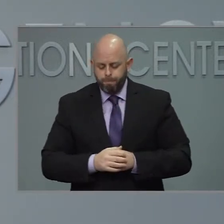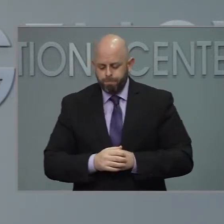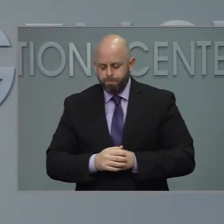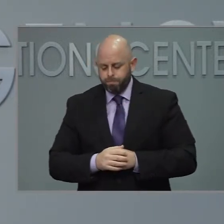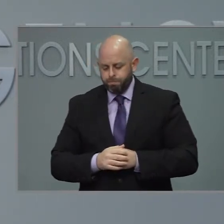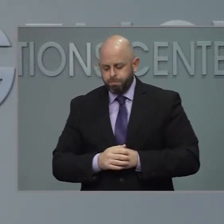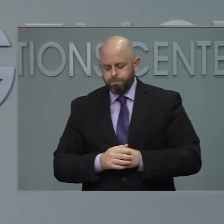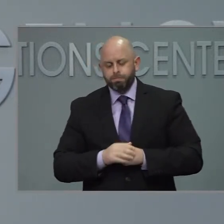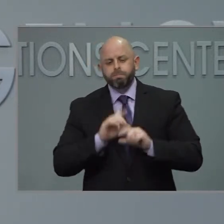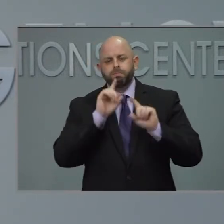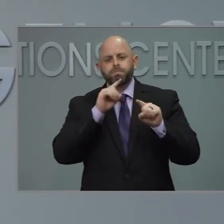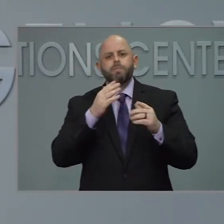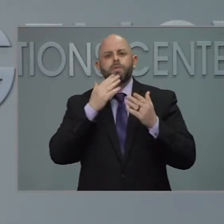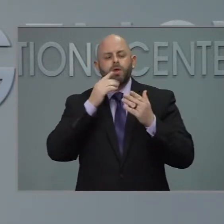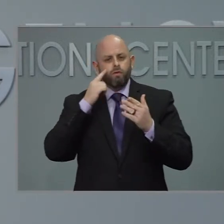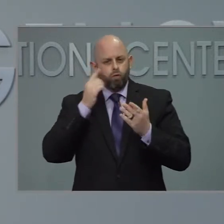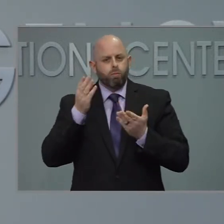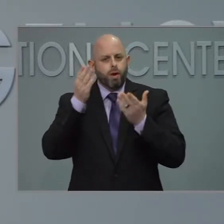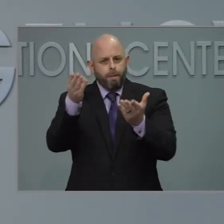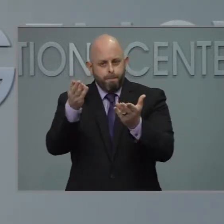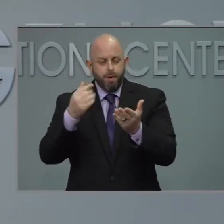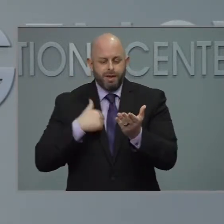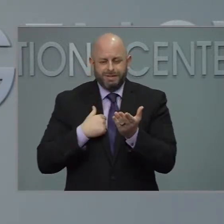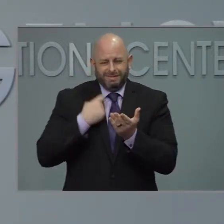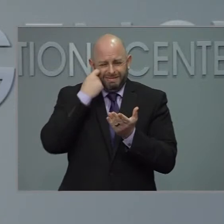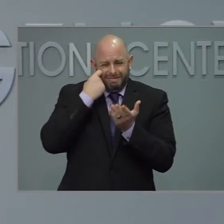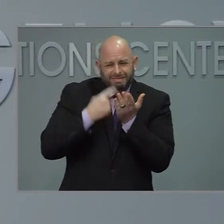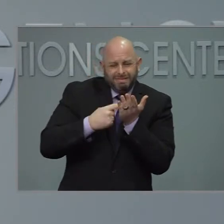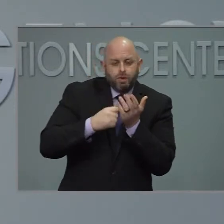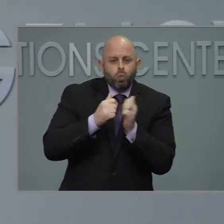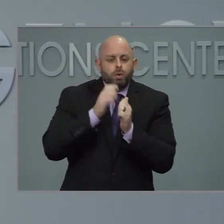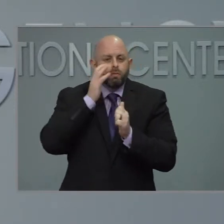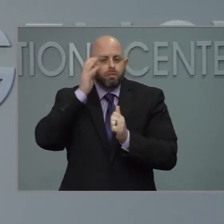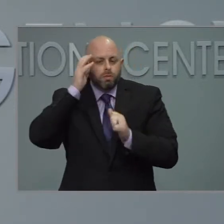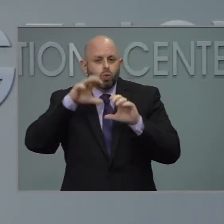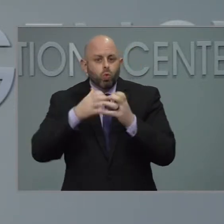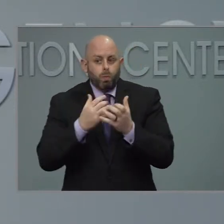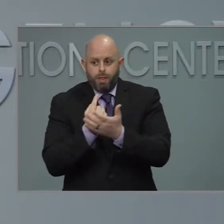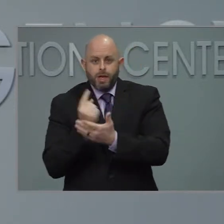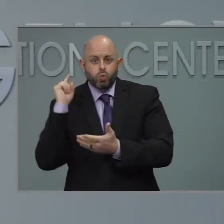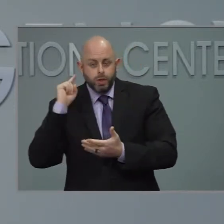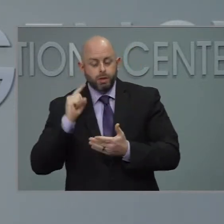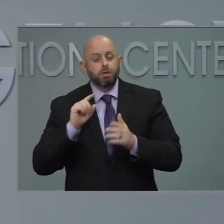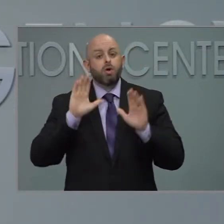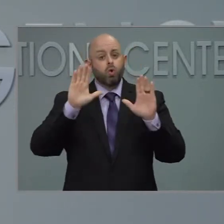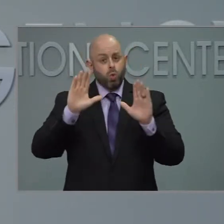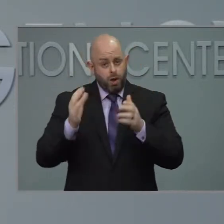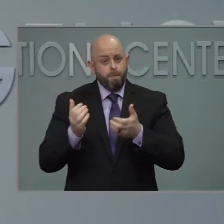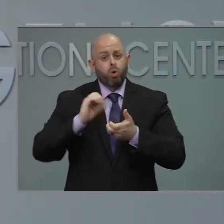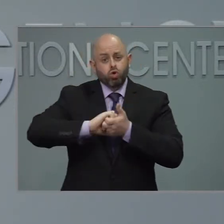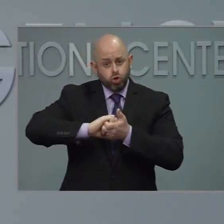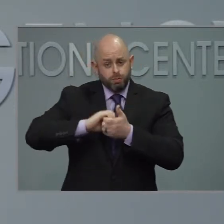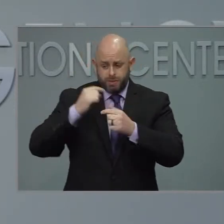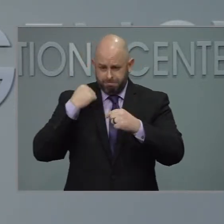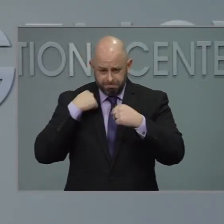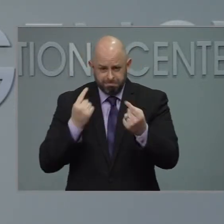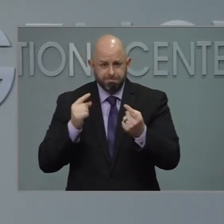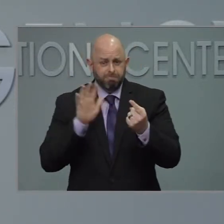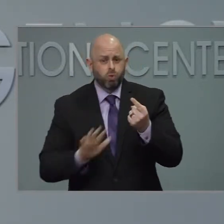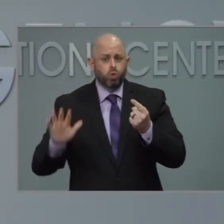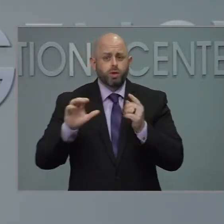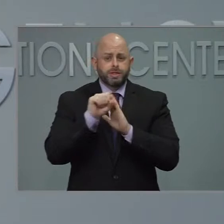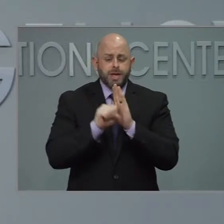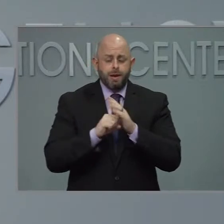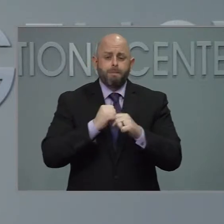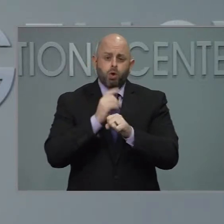last week talking about the importance of vaccines, and there's been great partnerships across the state on making